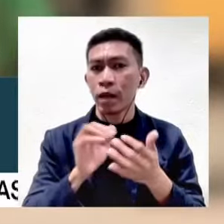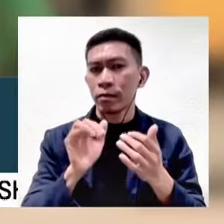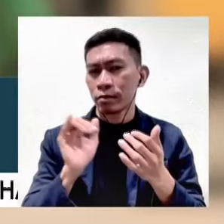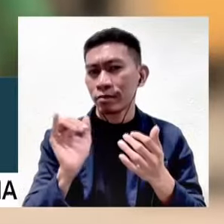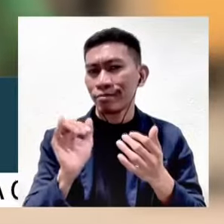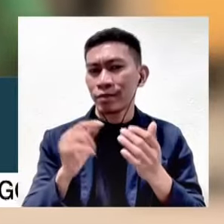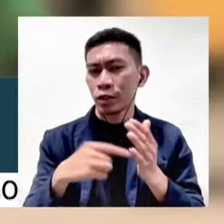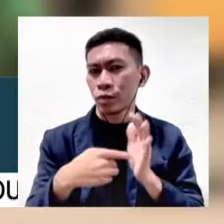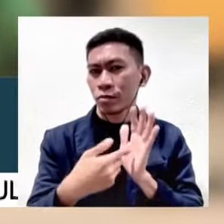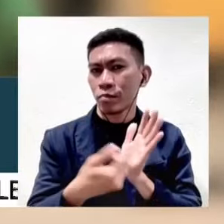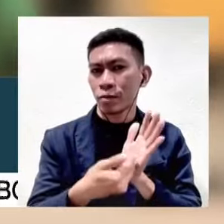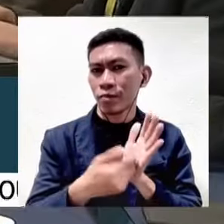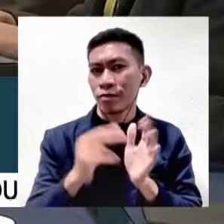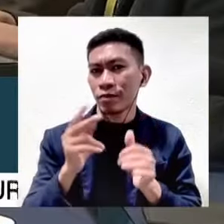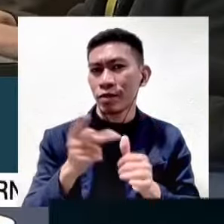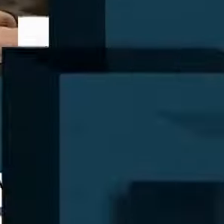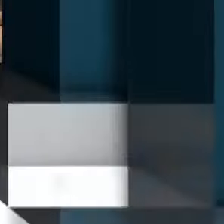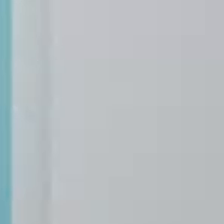Marcos administration.